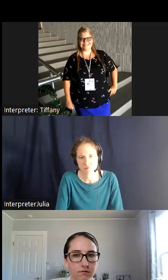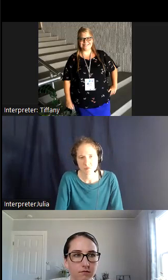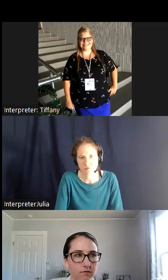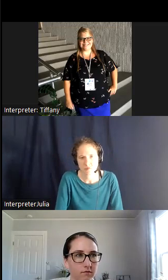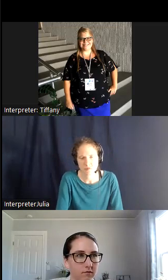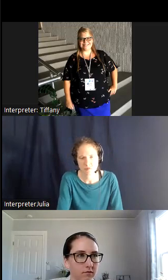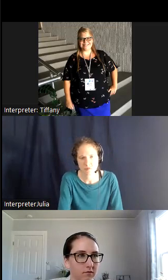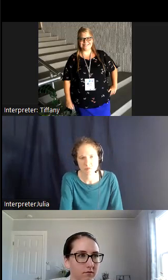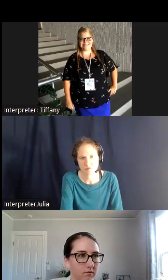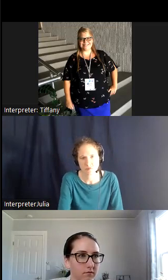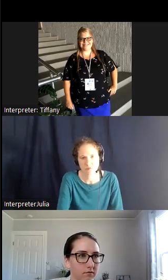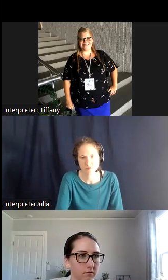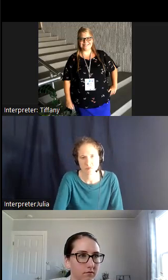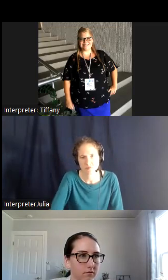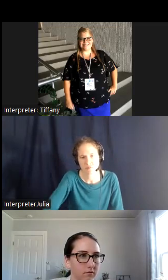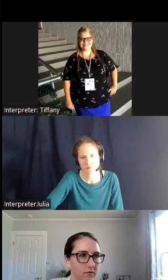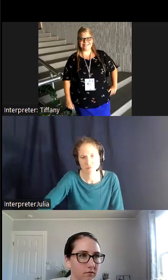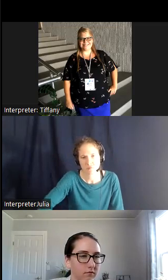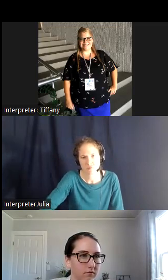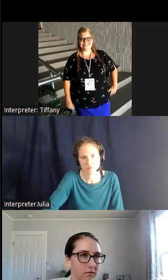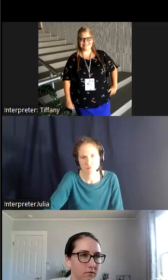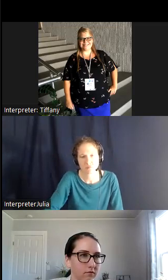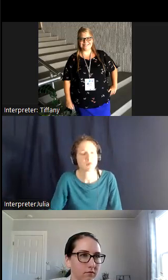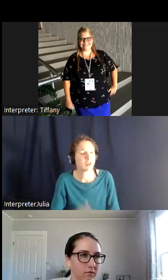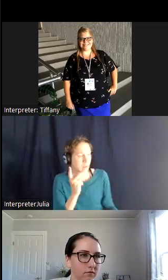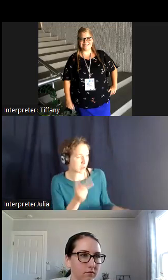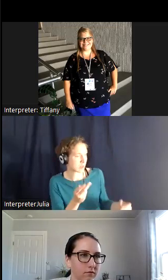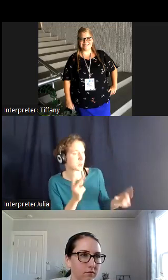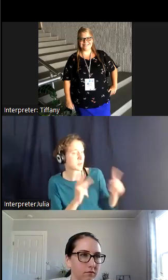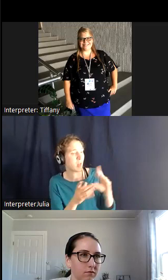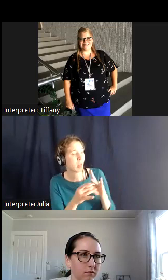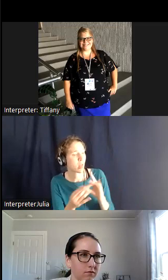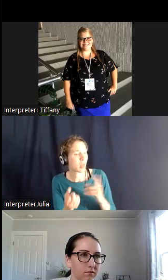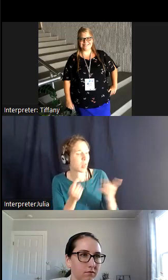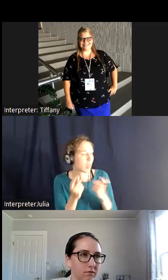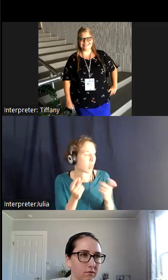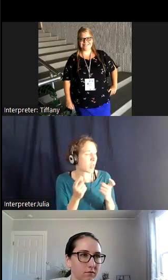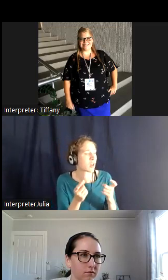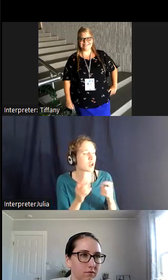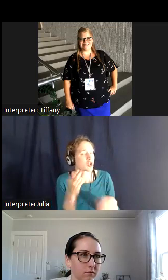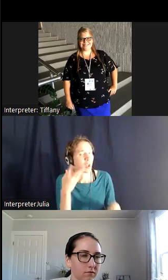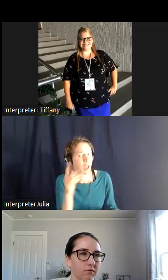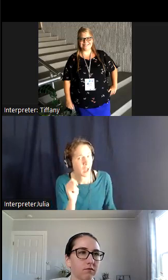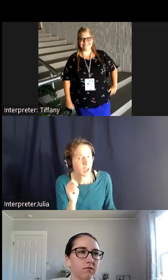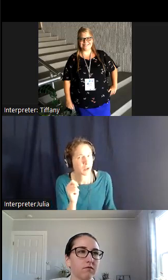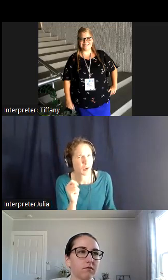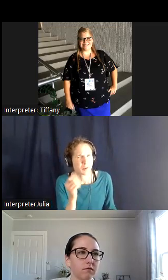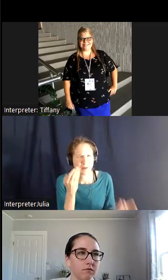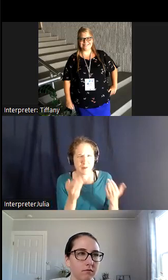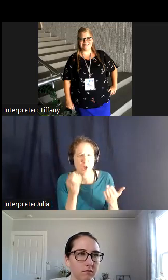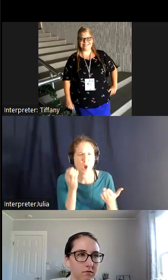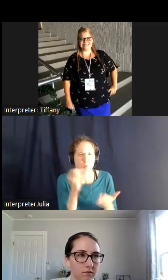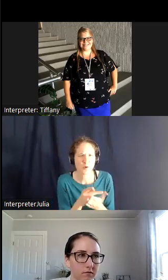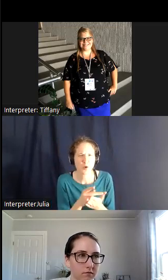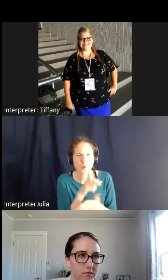And I see based on a few subsequent chats that I may have misunderstood the approval question. It looks like